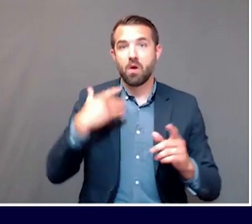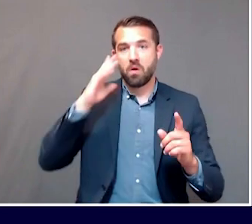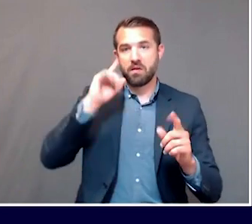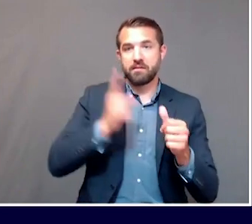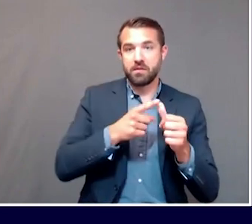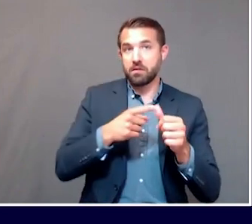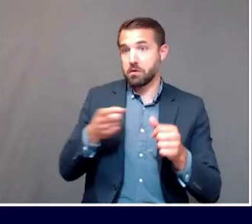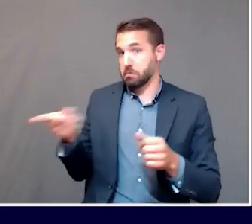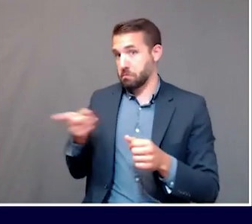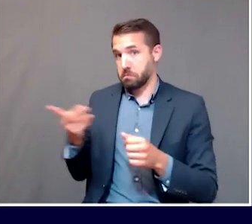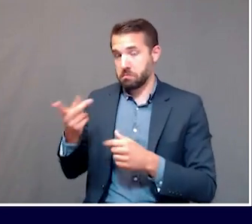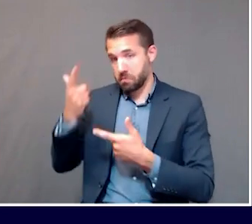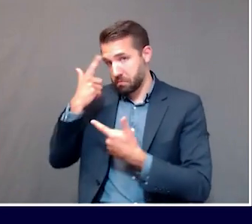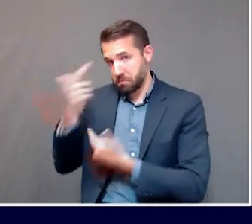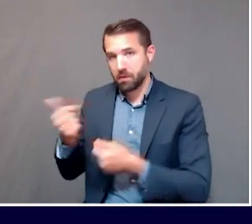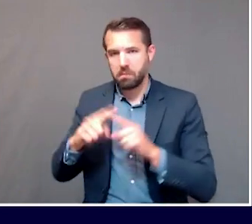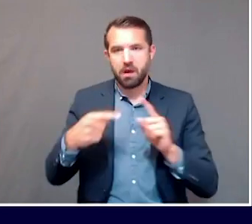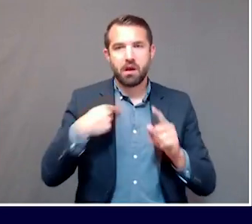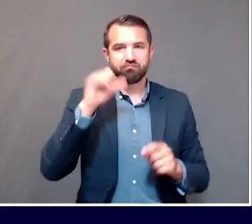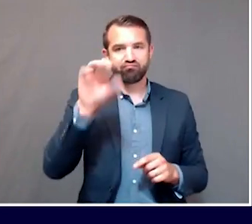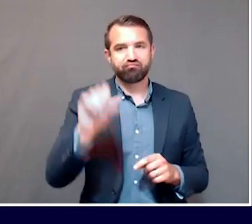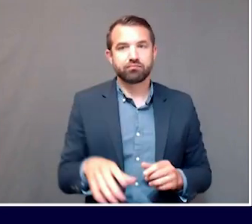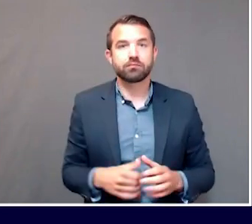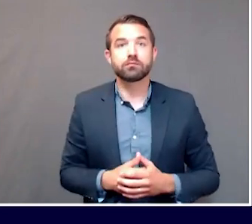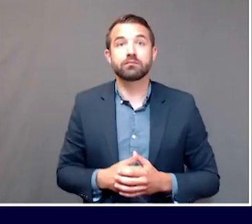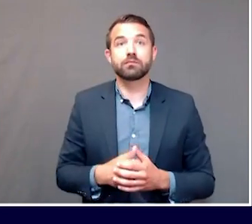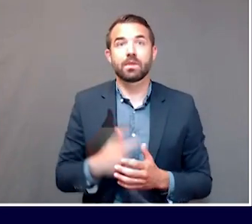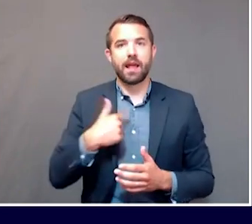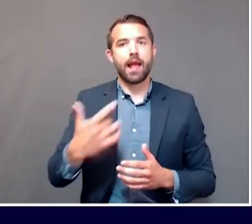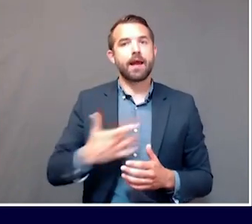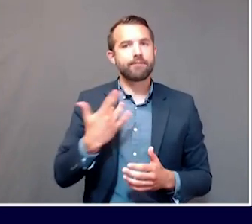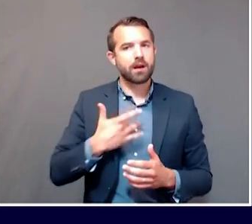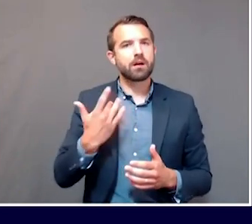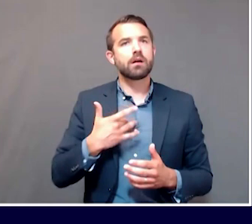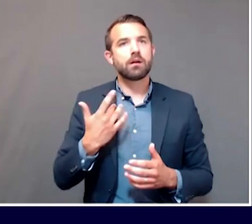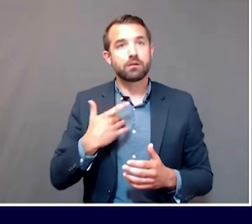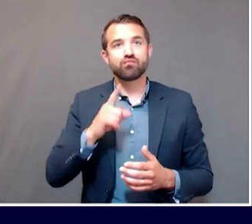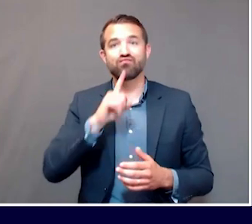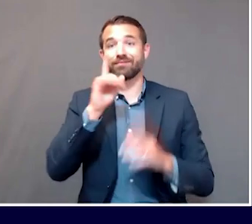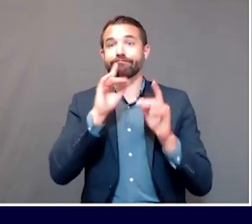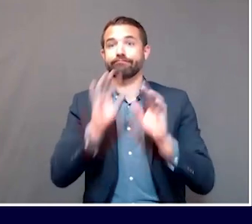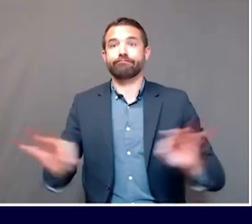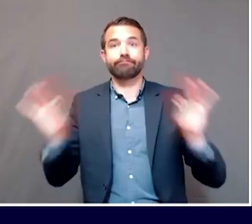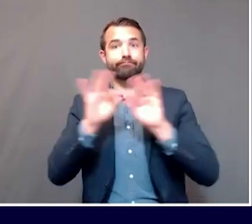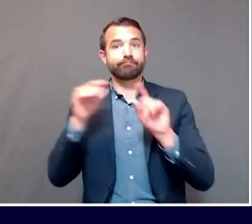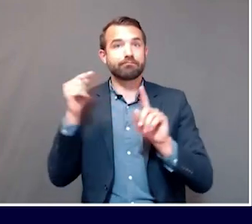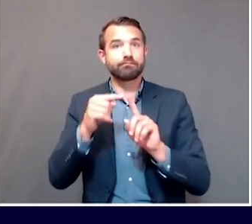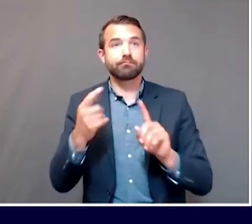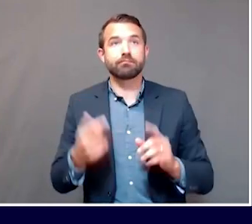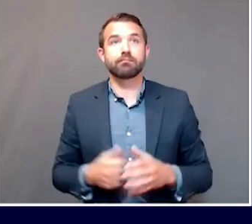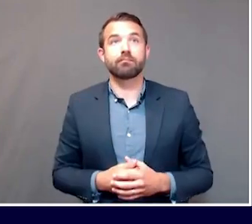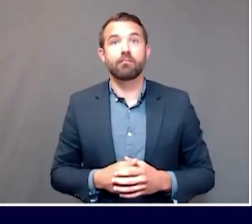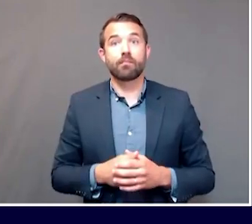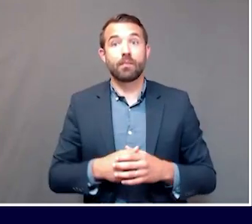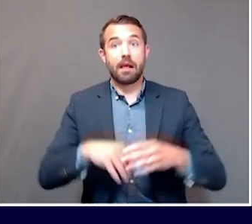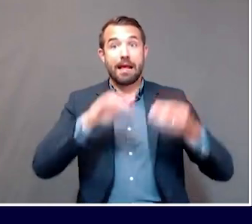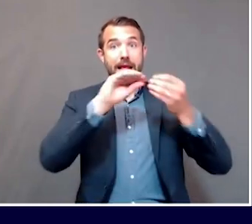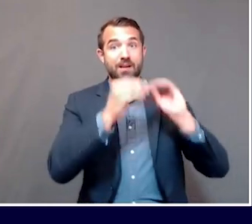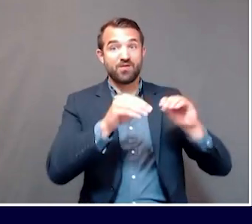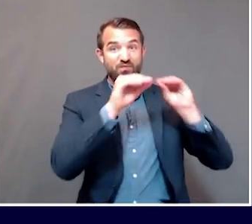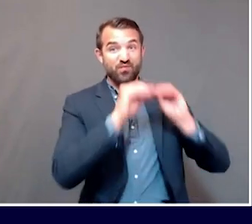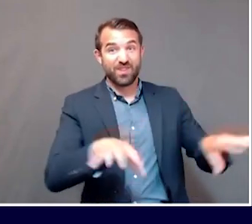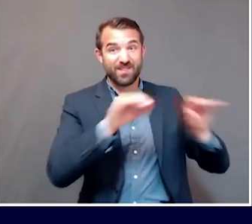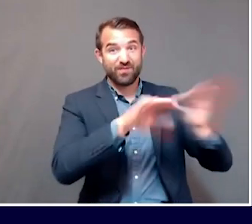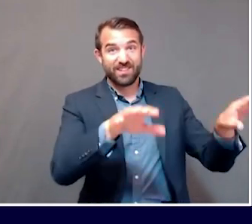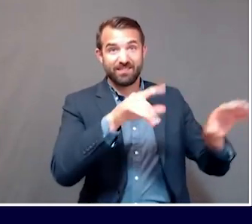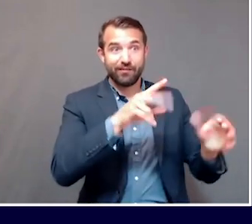is generally right, that there is a connection between those two. Early on, not just in Maine, but across the country, we